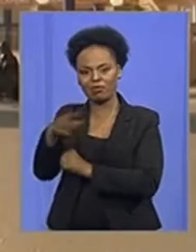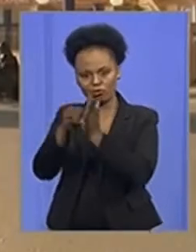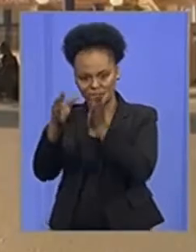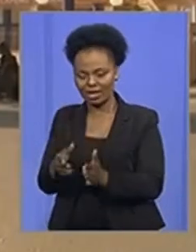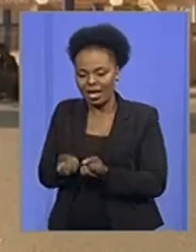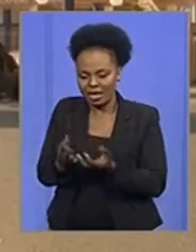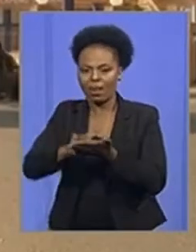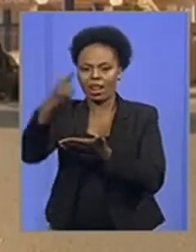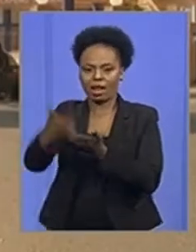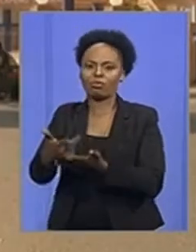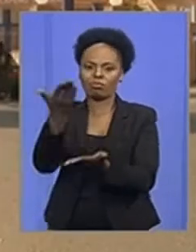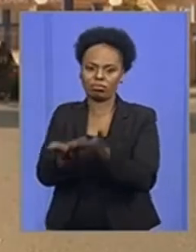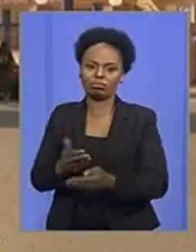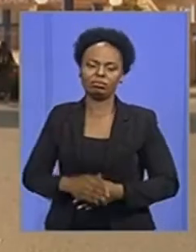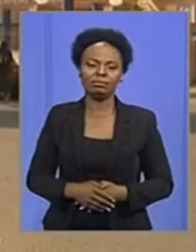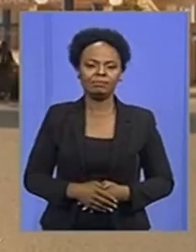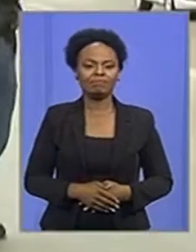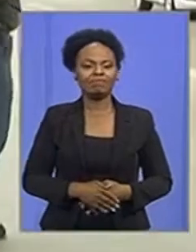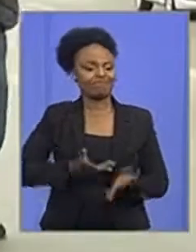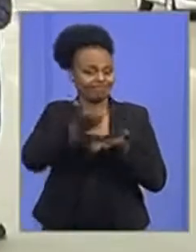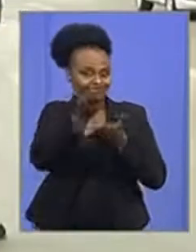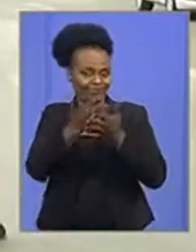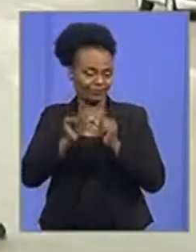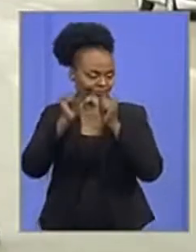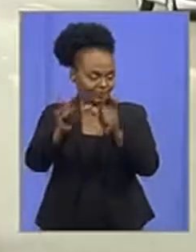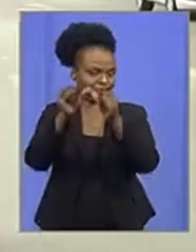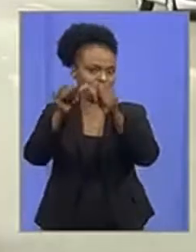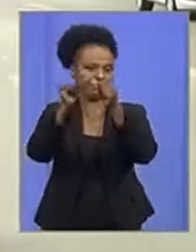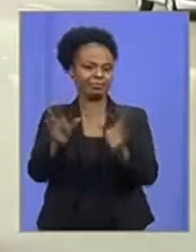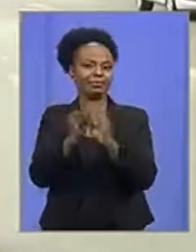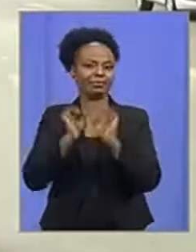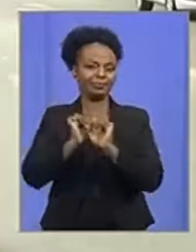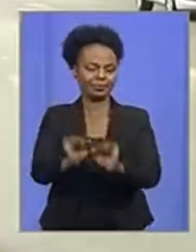Technology di kene dipuisanong. Thabo Katsande, SABC News, Bloemfontein.